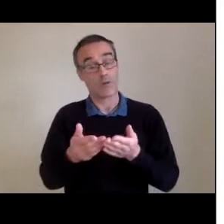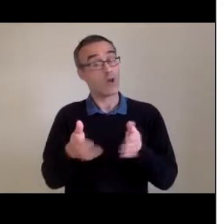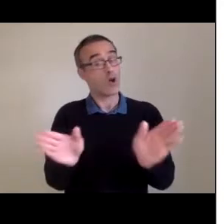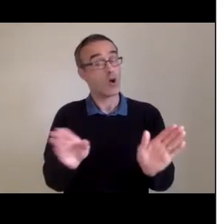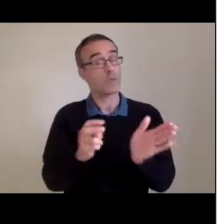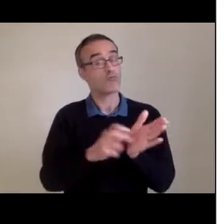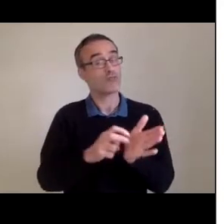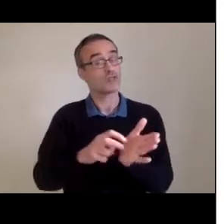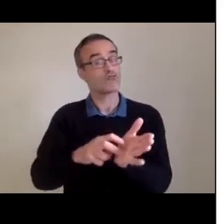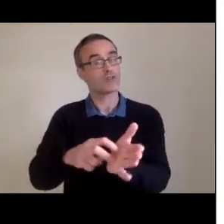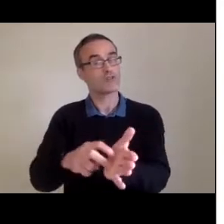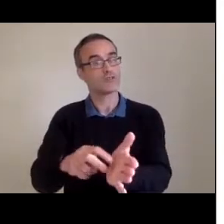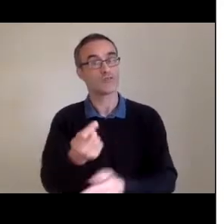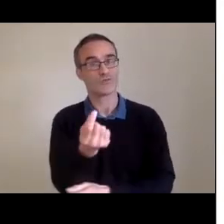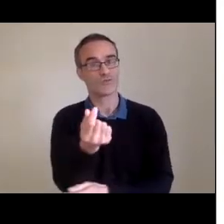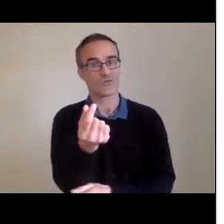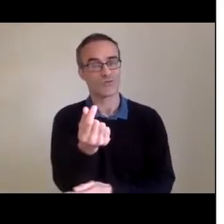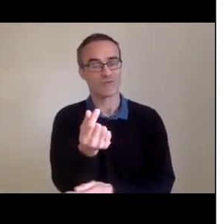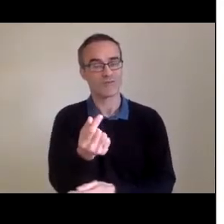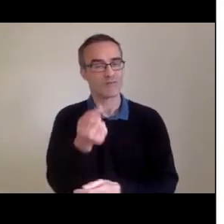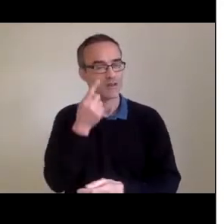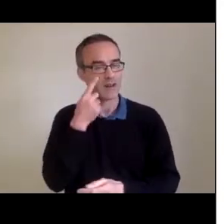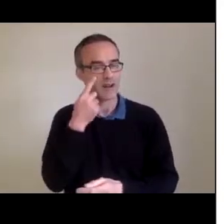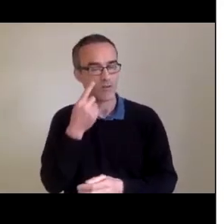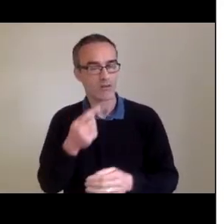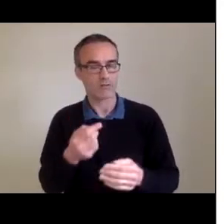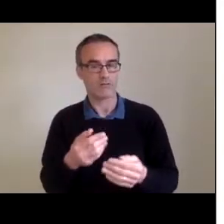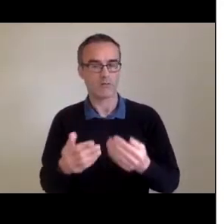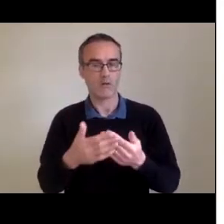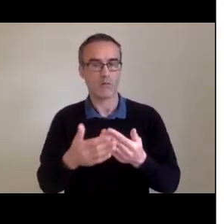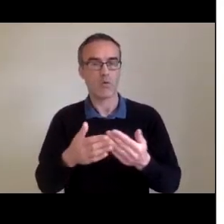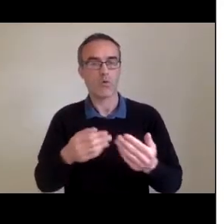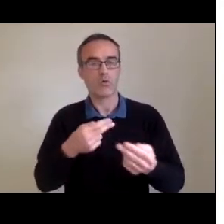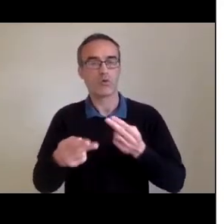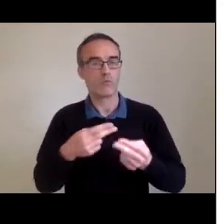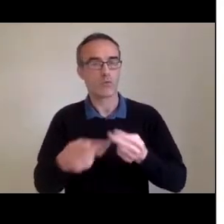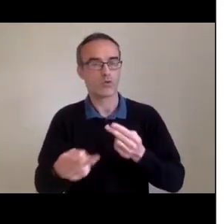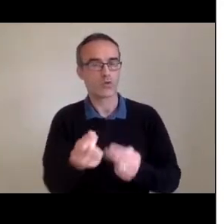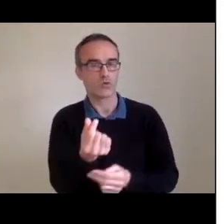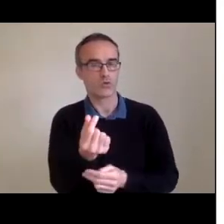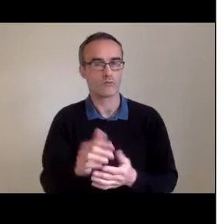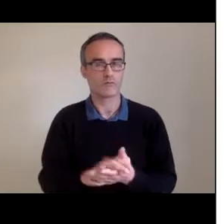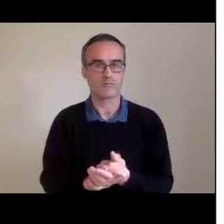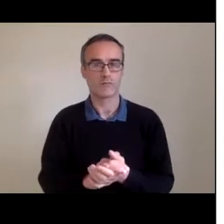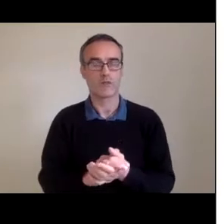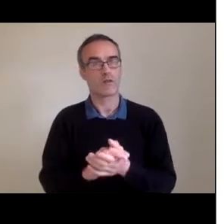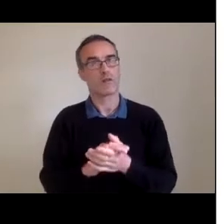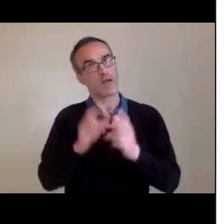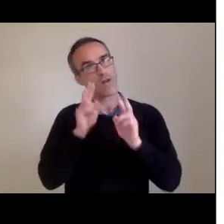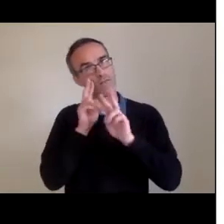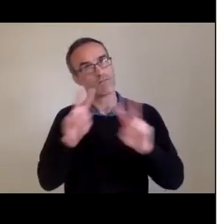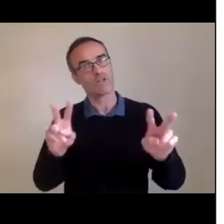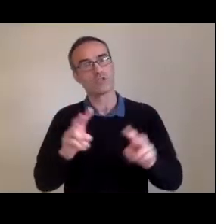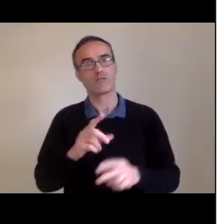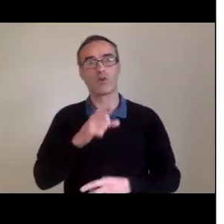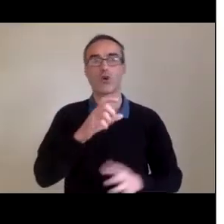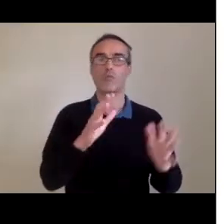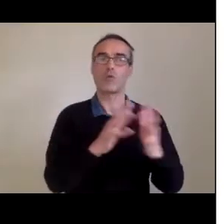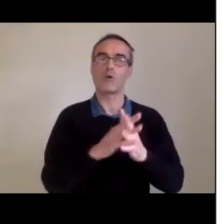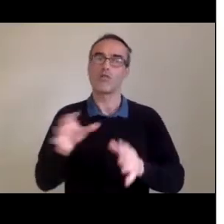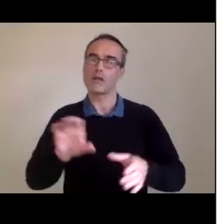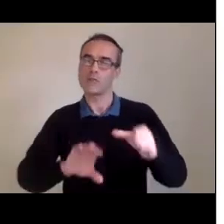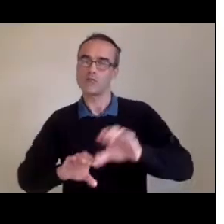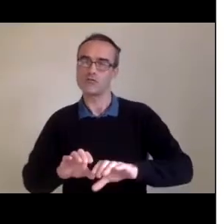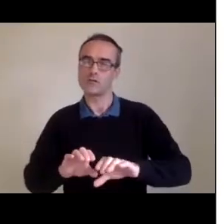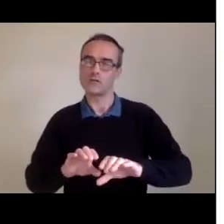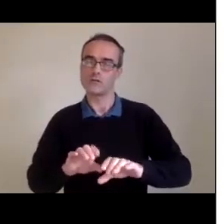so please do look out for more news about it. Our vision for Commonwealth Chemistry is one of unity and